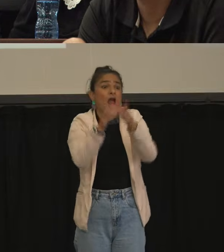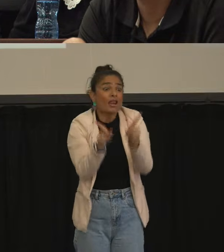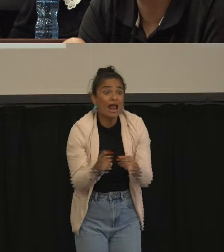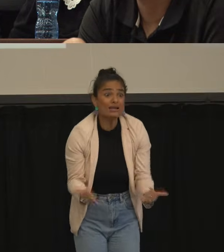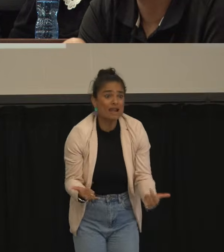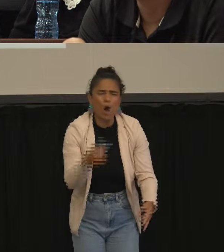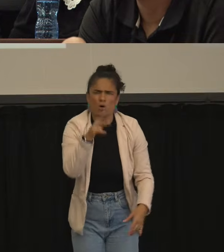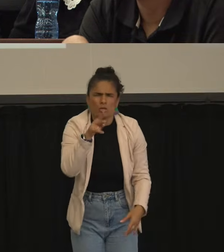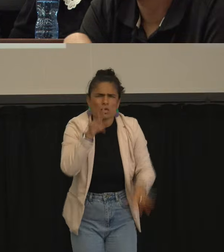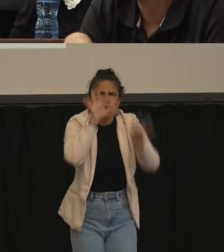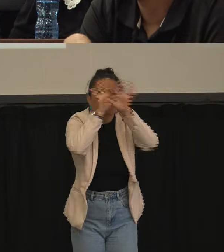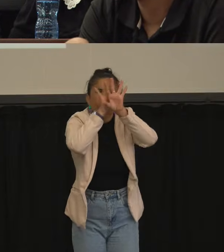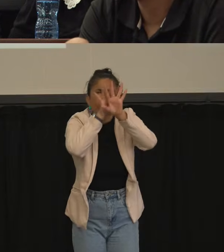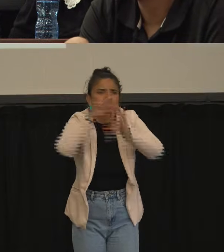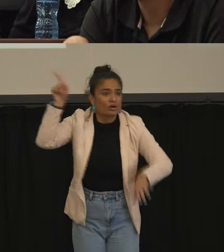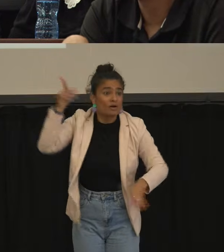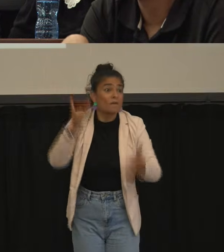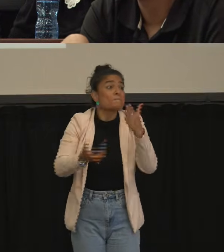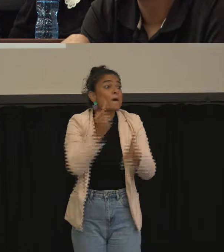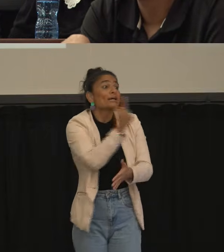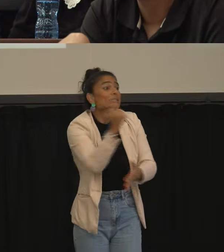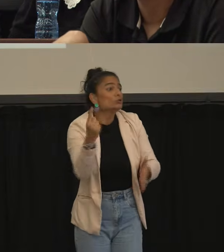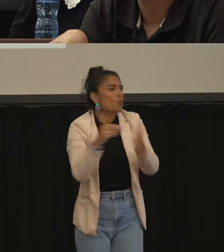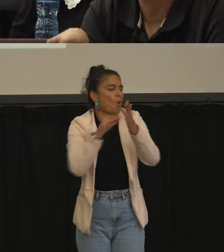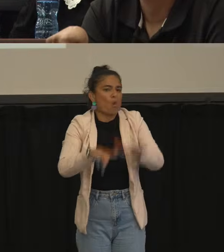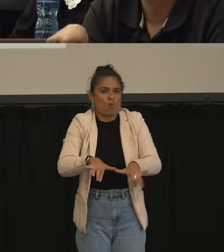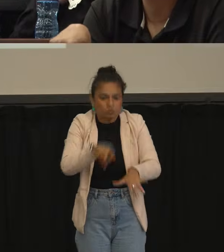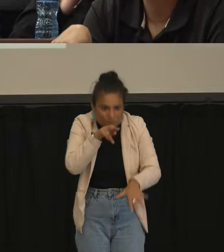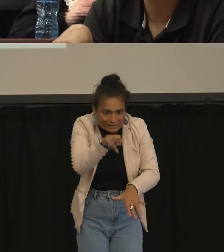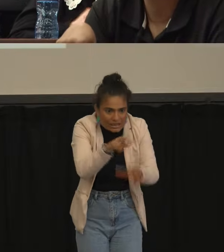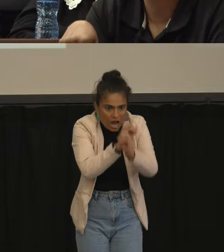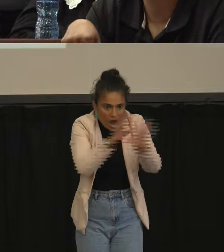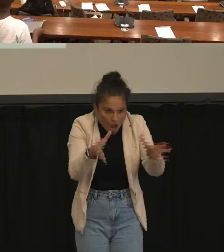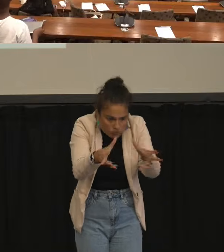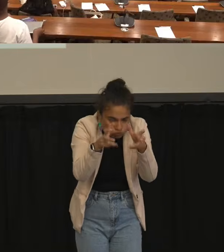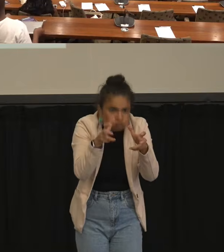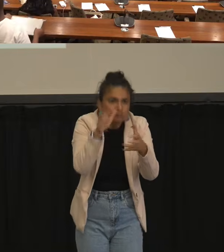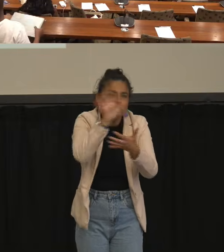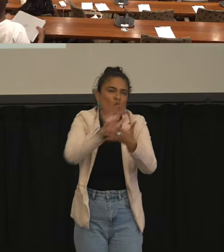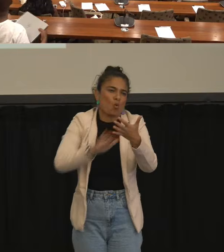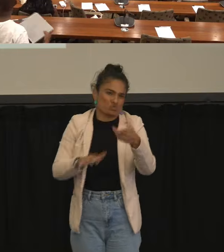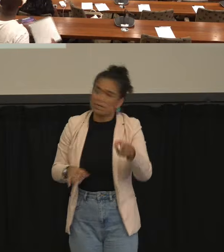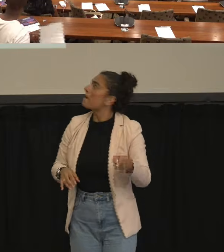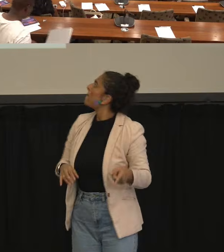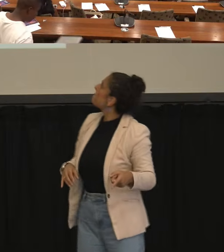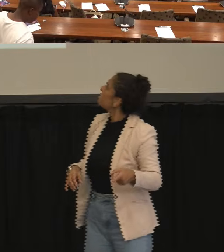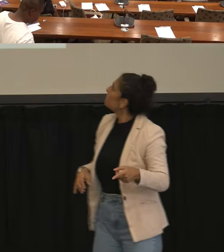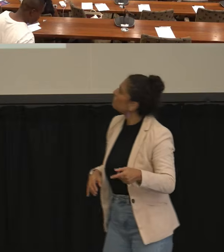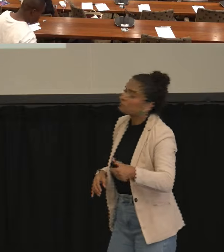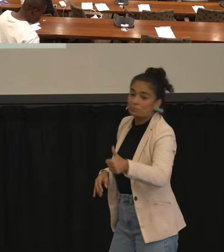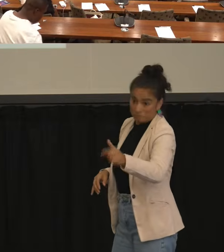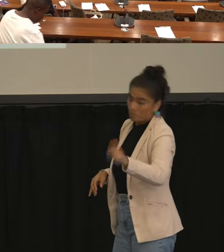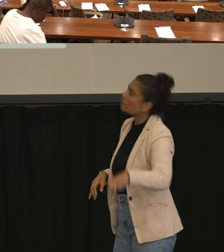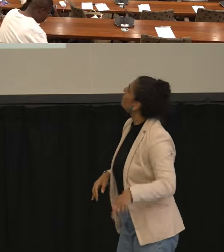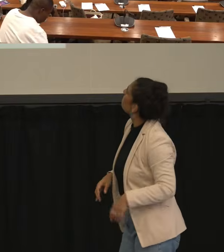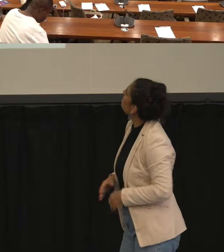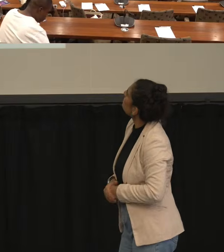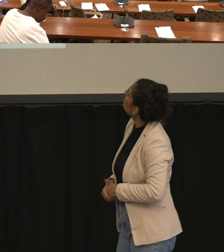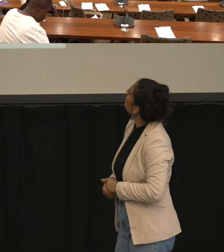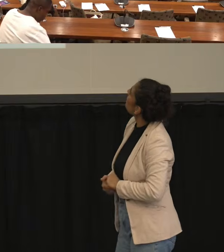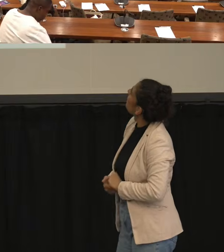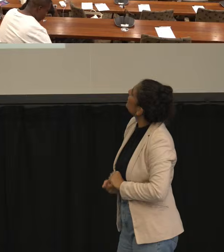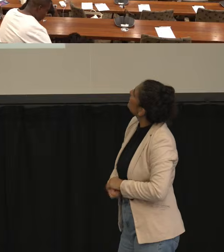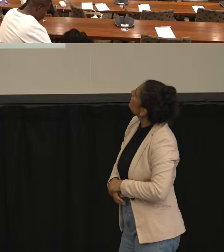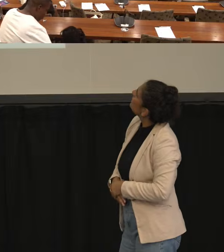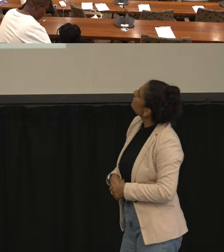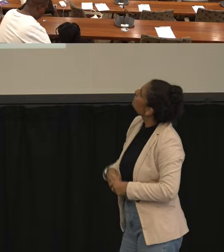This is also for learner access. Maybe if in class it's too big, or they weren't able to watch it properly, then they can actually